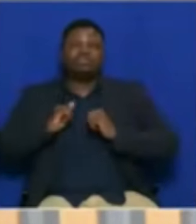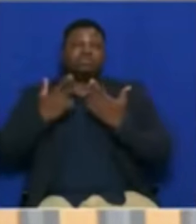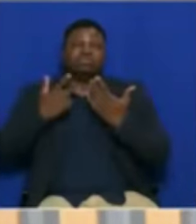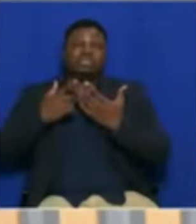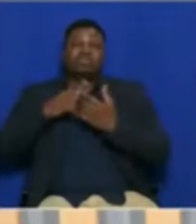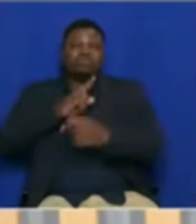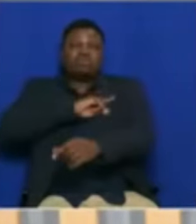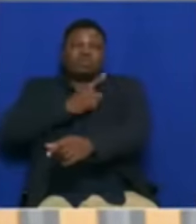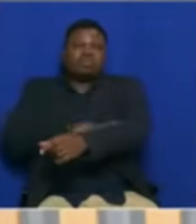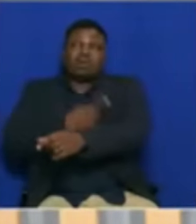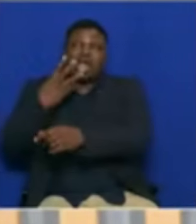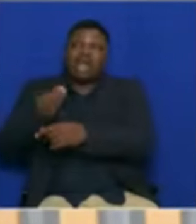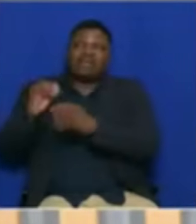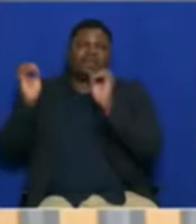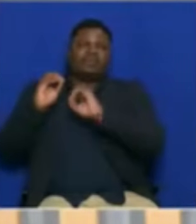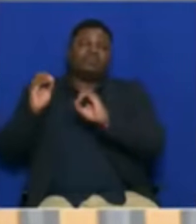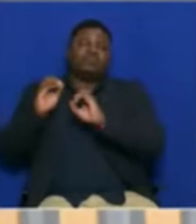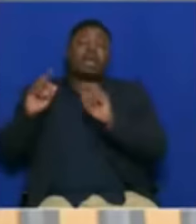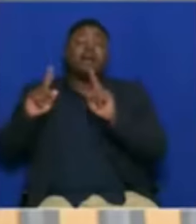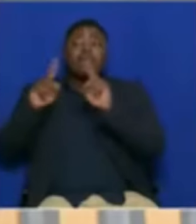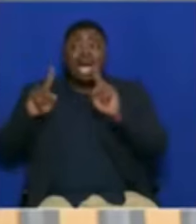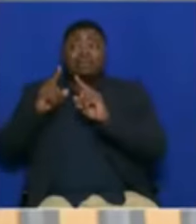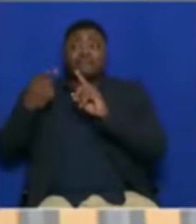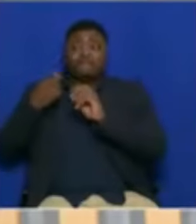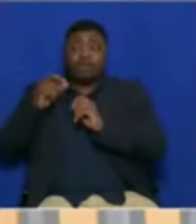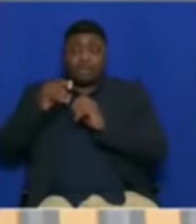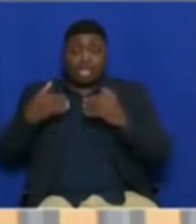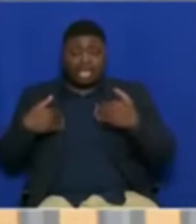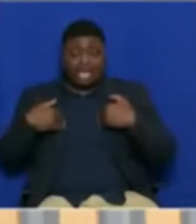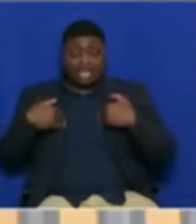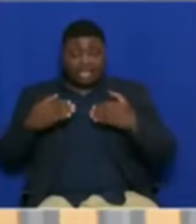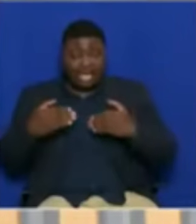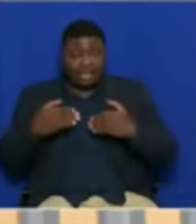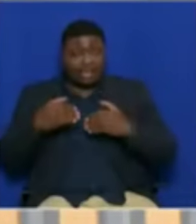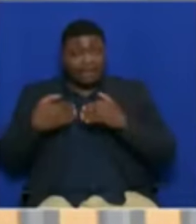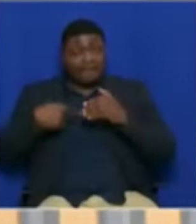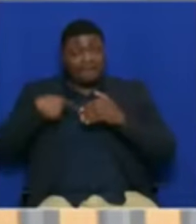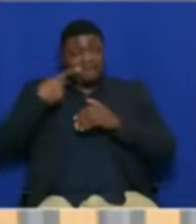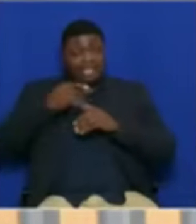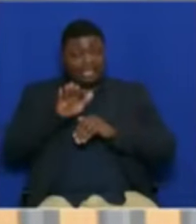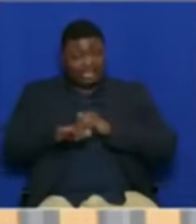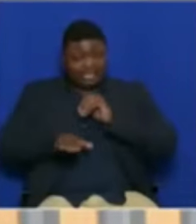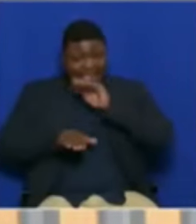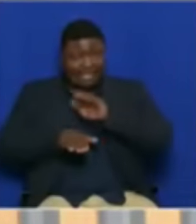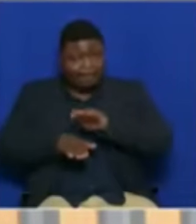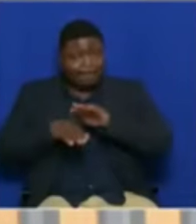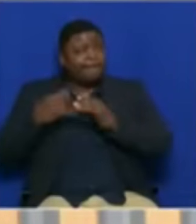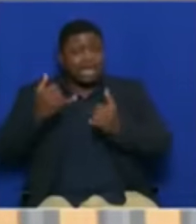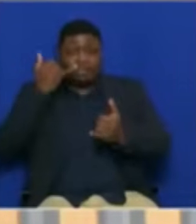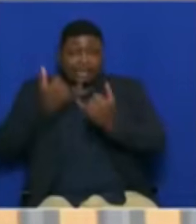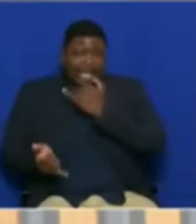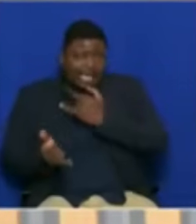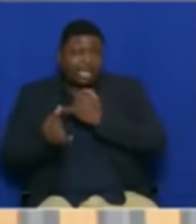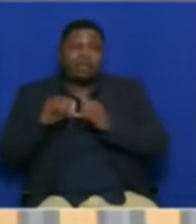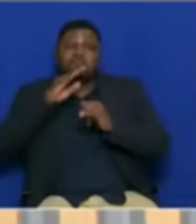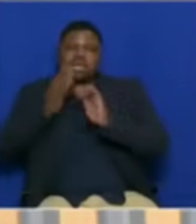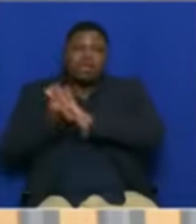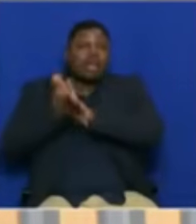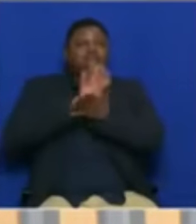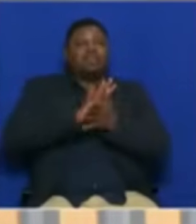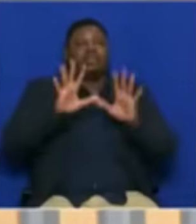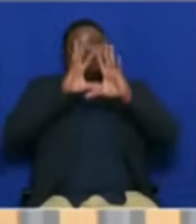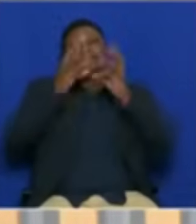crumbles from that, because you first have to answer the question, what's the mandate of IDEC? Does